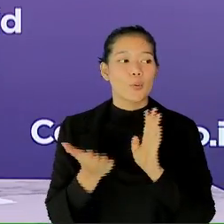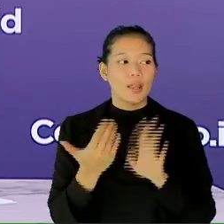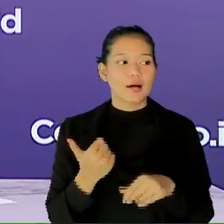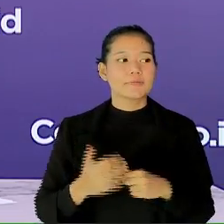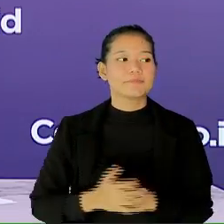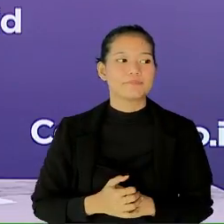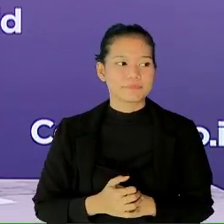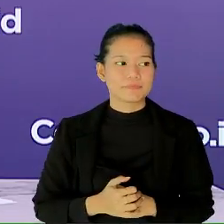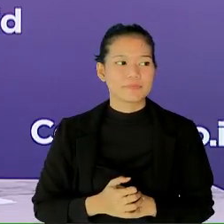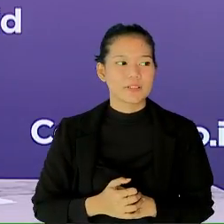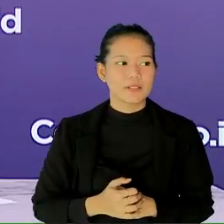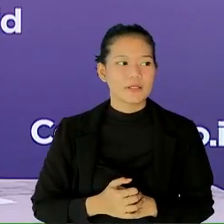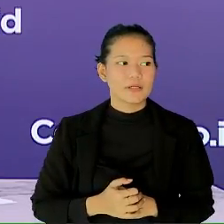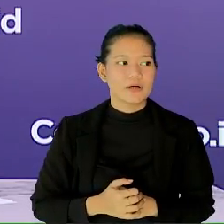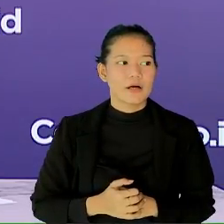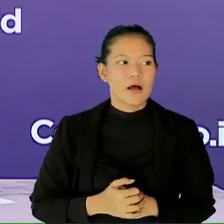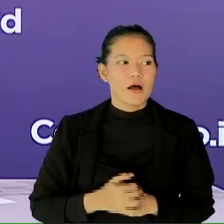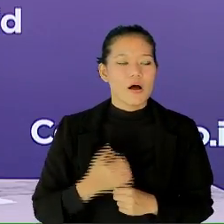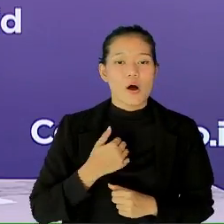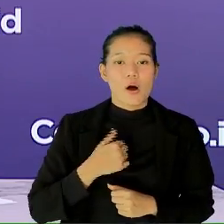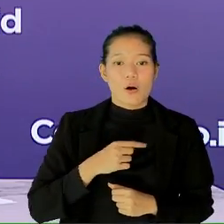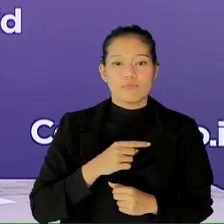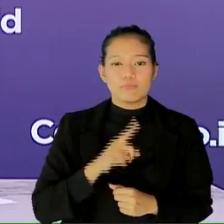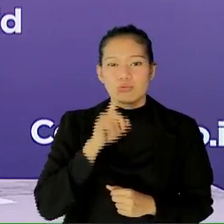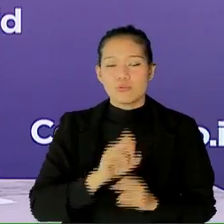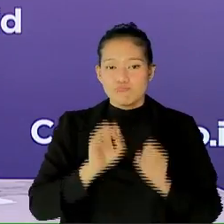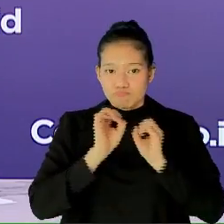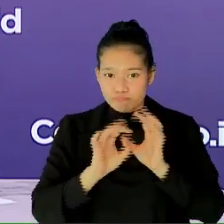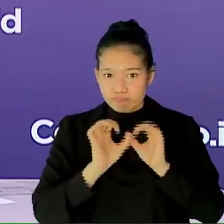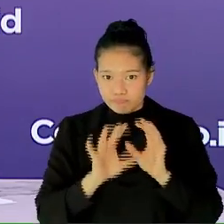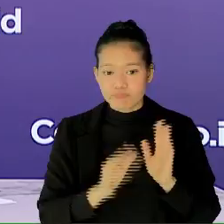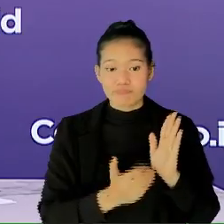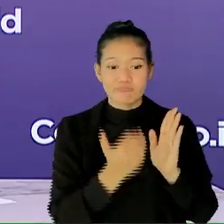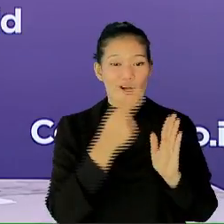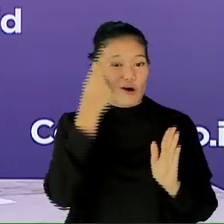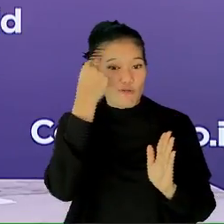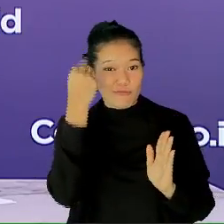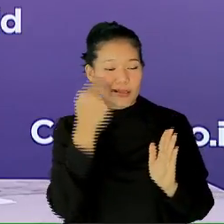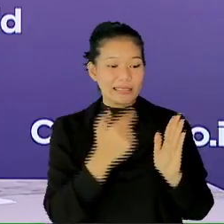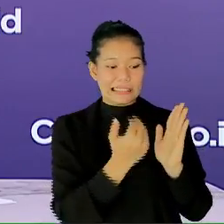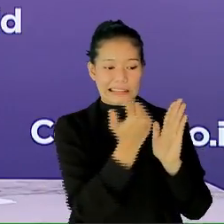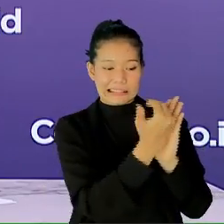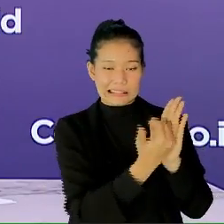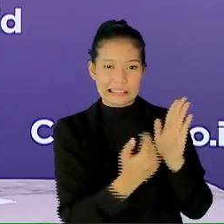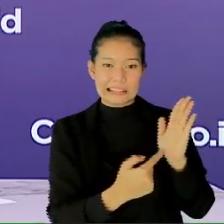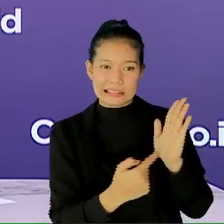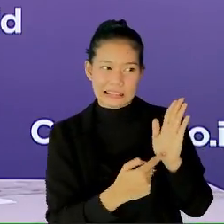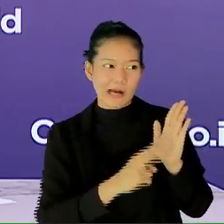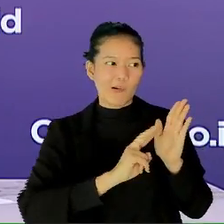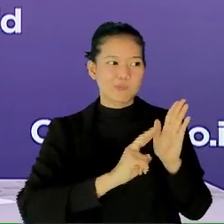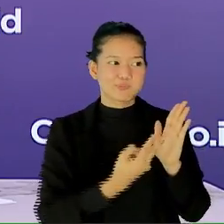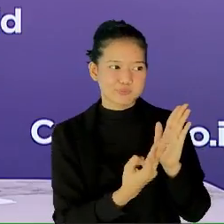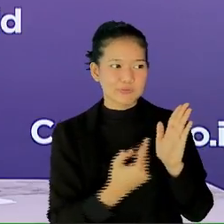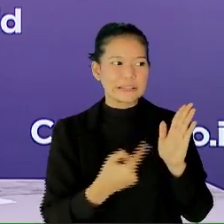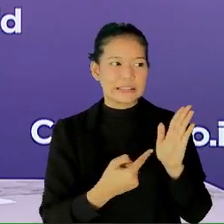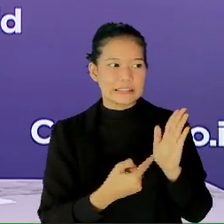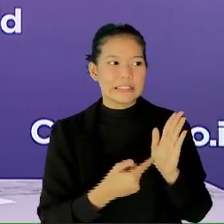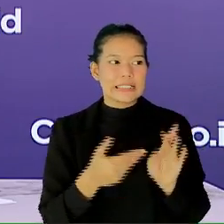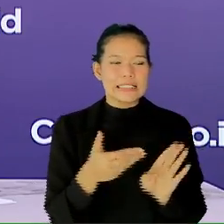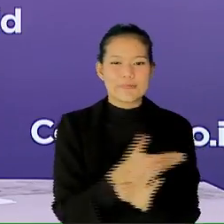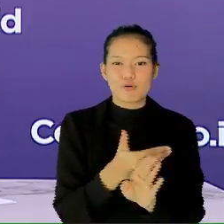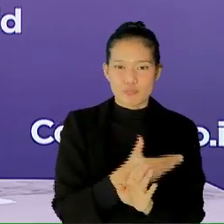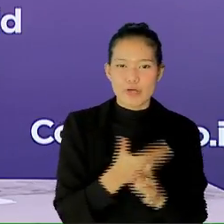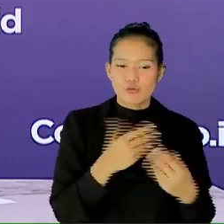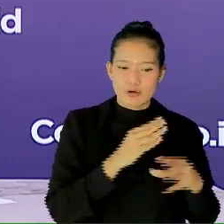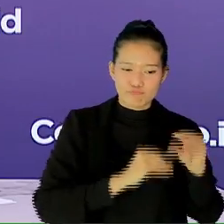again, I need to emphasize that the policy changes made by the government are a form of prudence so that the